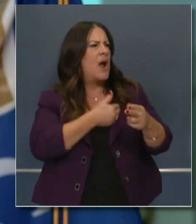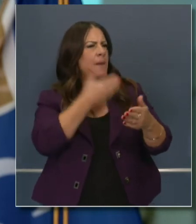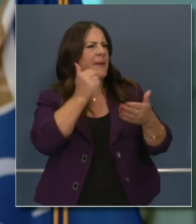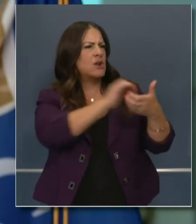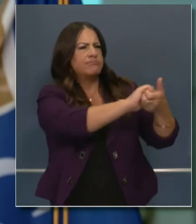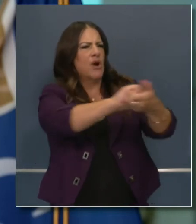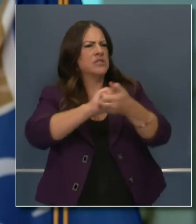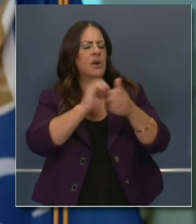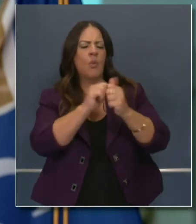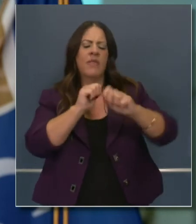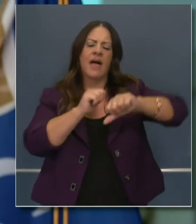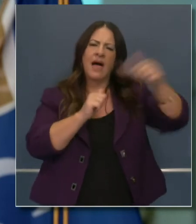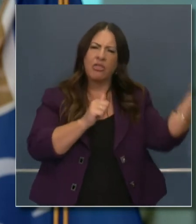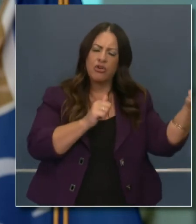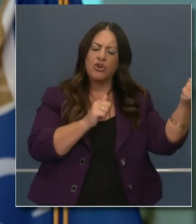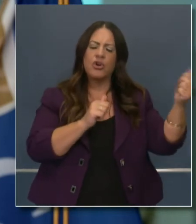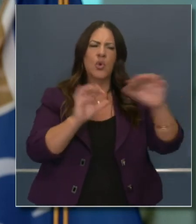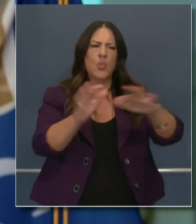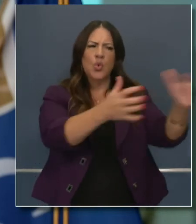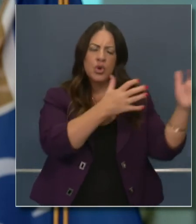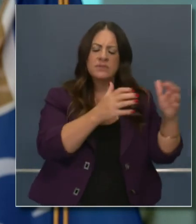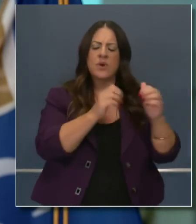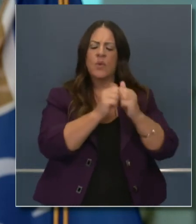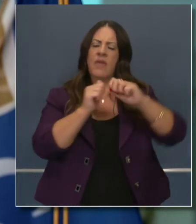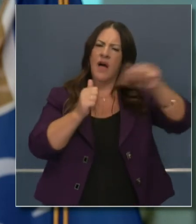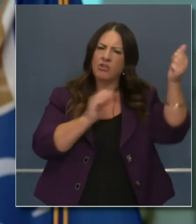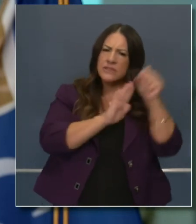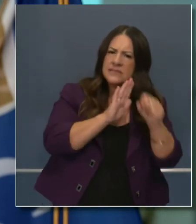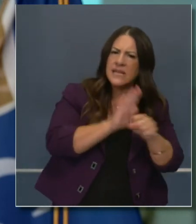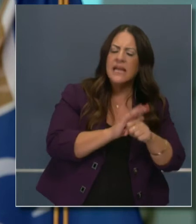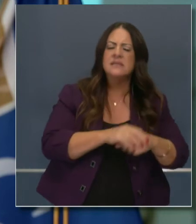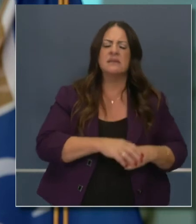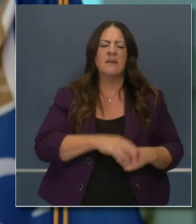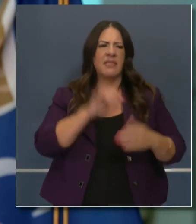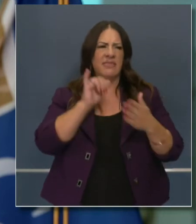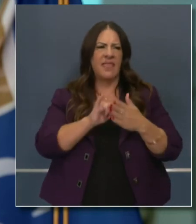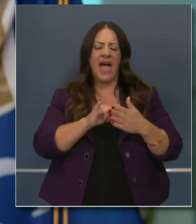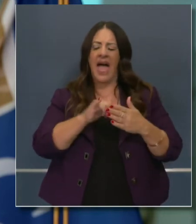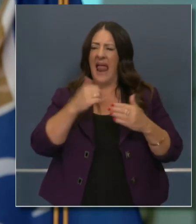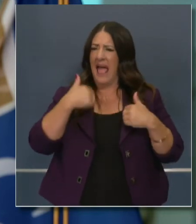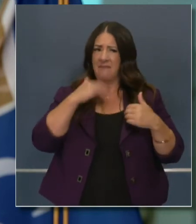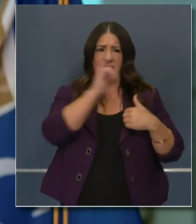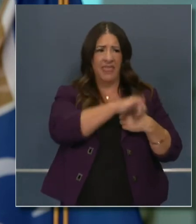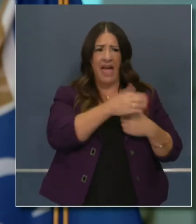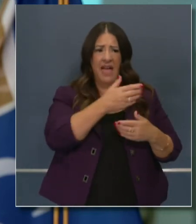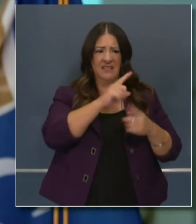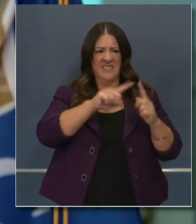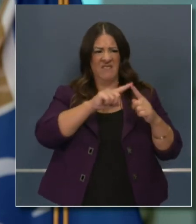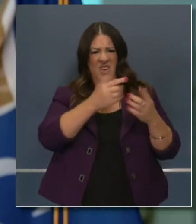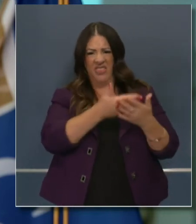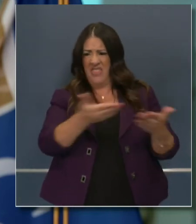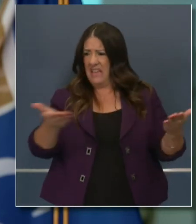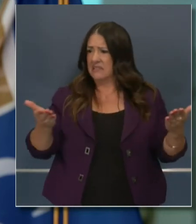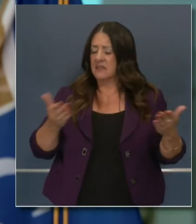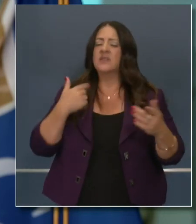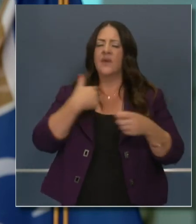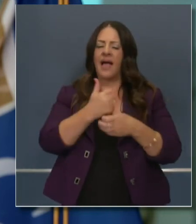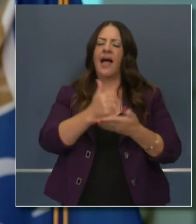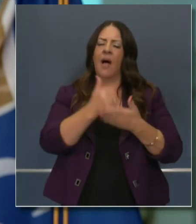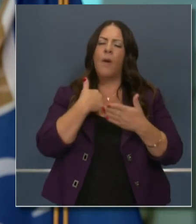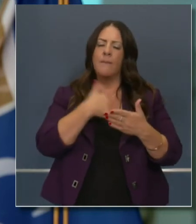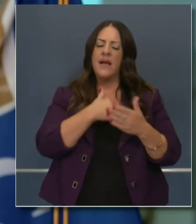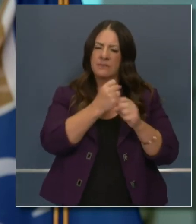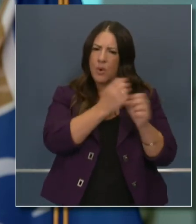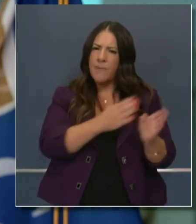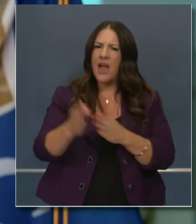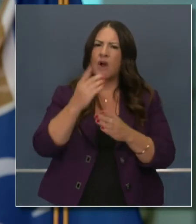our IF2 proposal of innovation, has really aided our efforts this year in looking at predictive fire analysis,